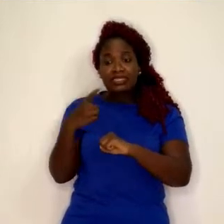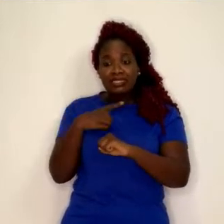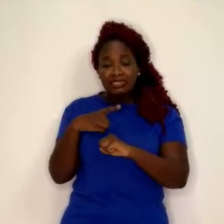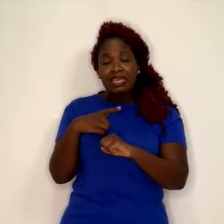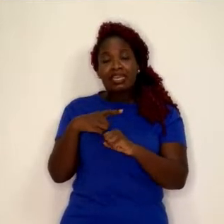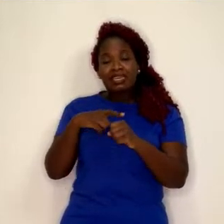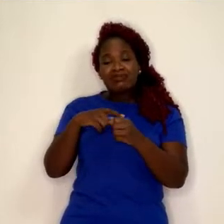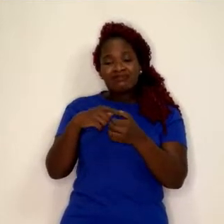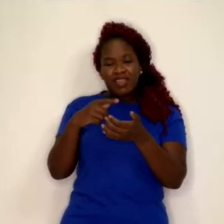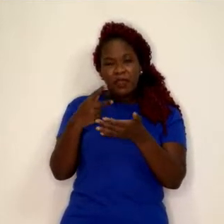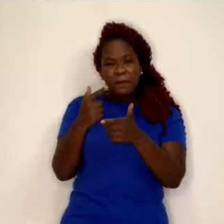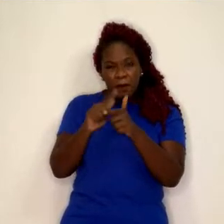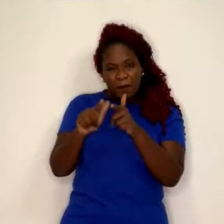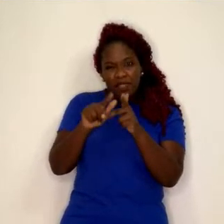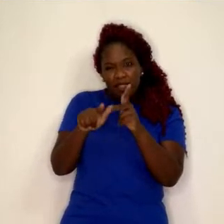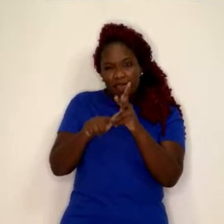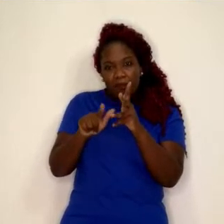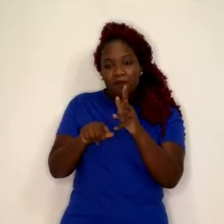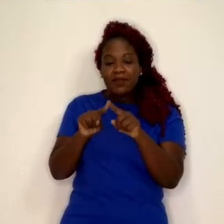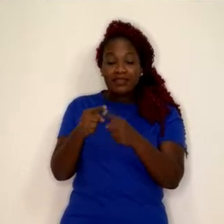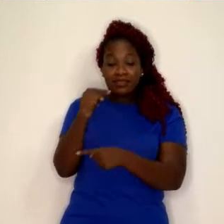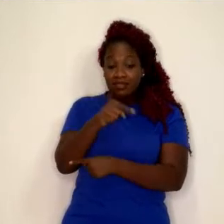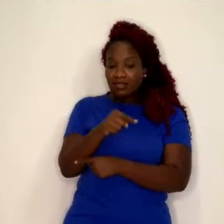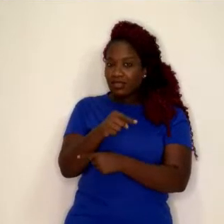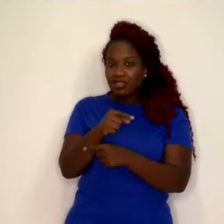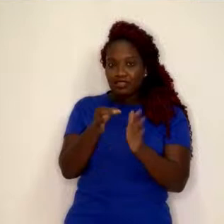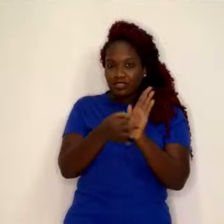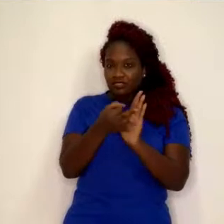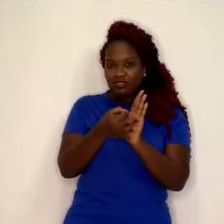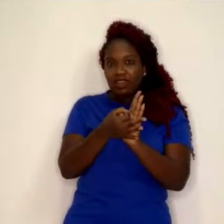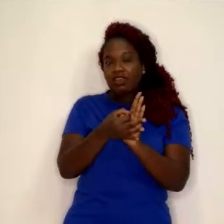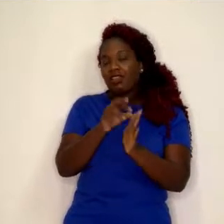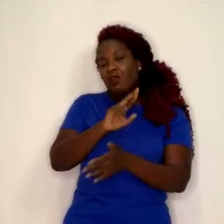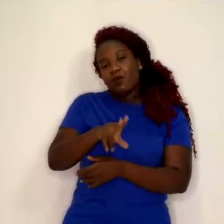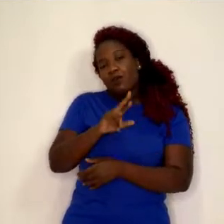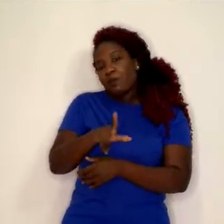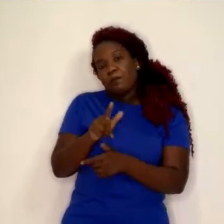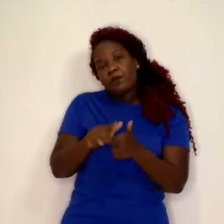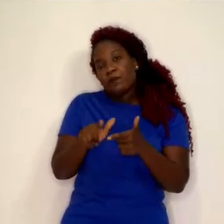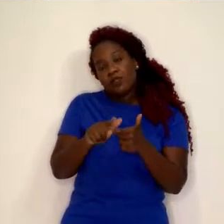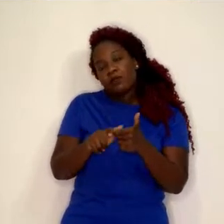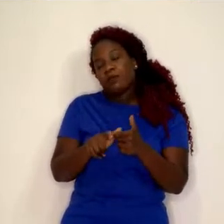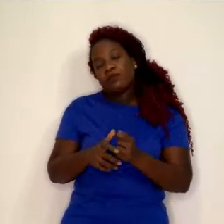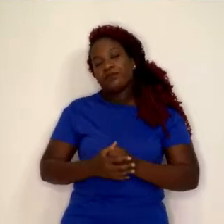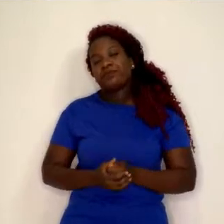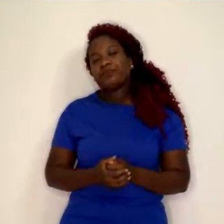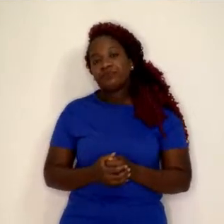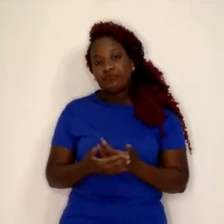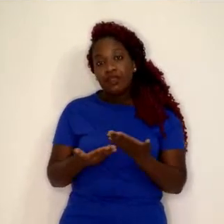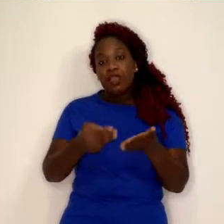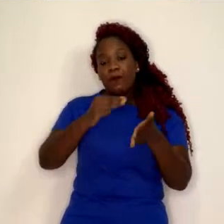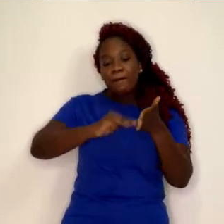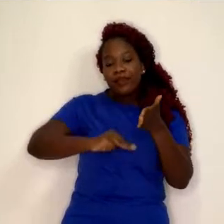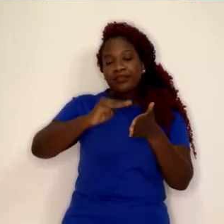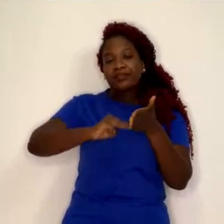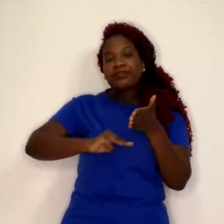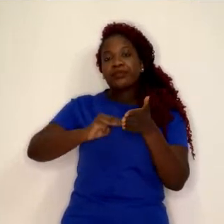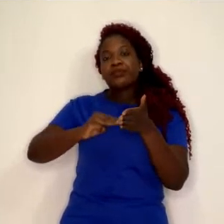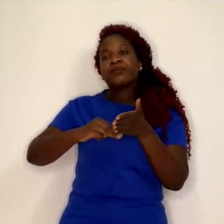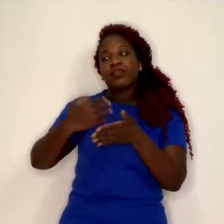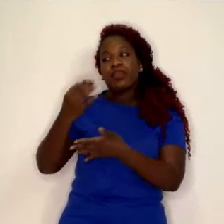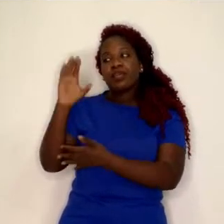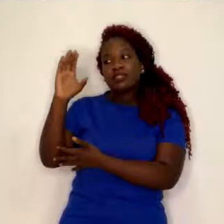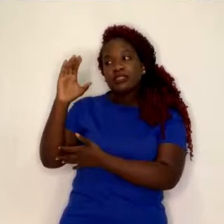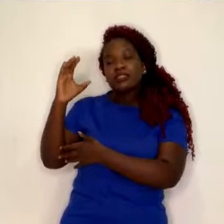Modernity, there has several issues, but this is not one of them. This is a merit that science